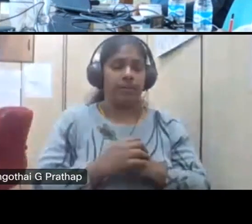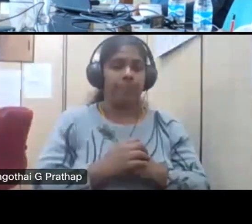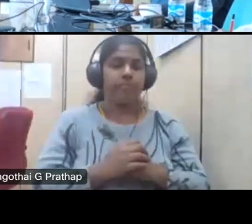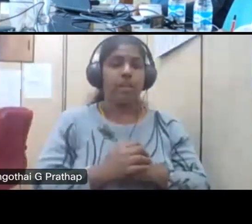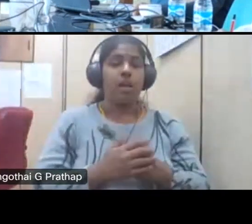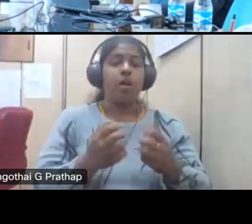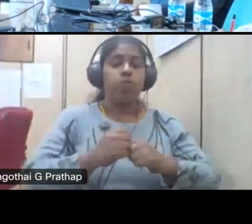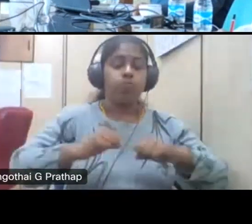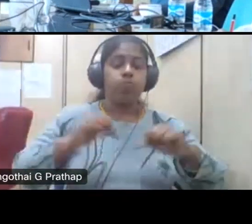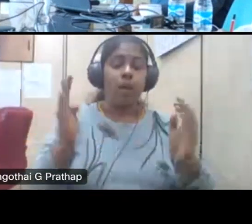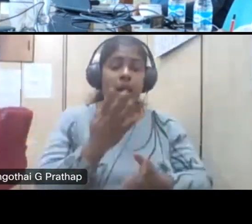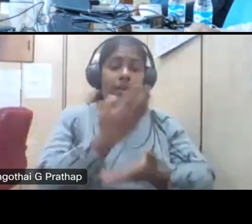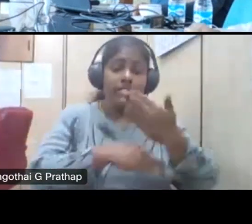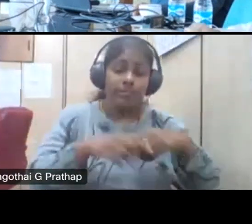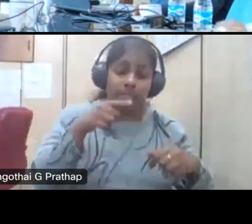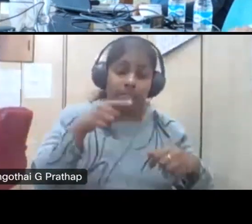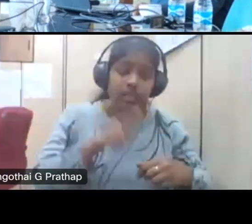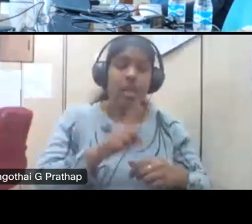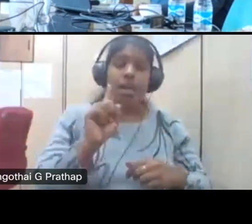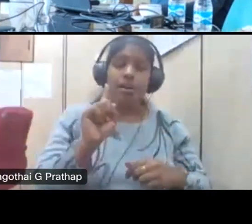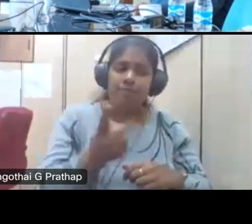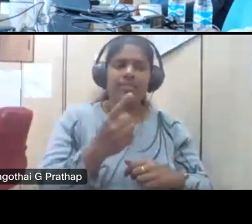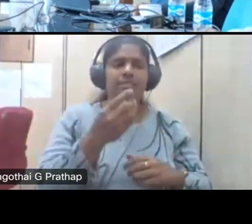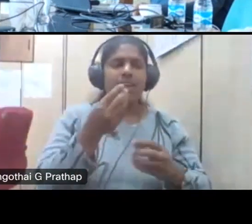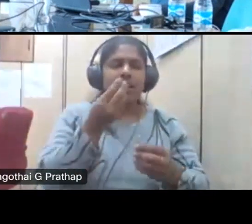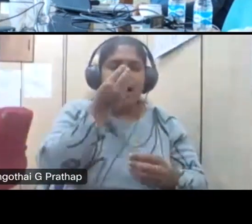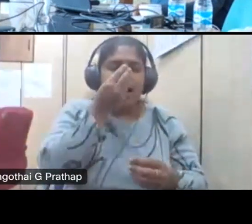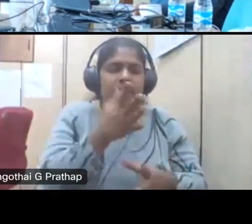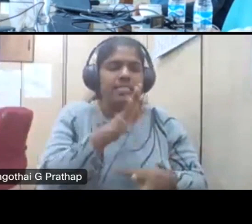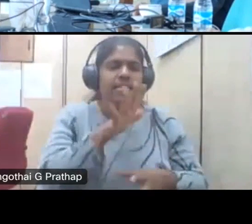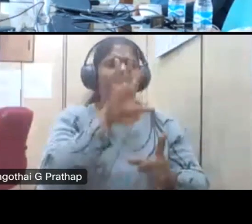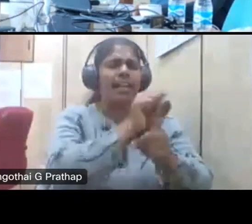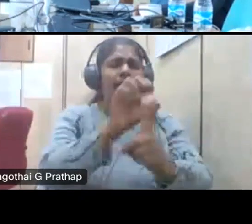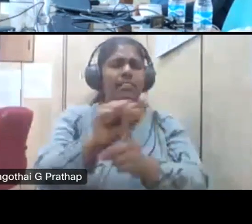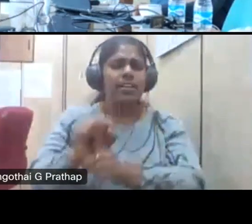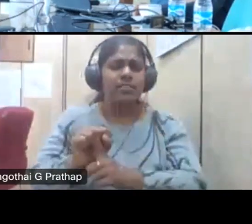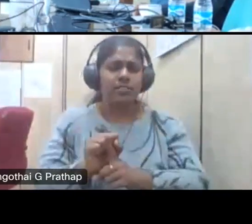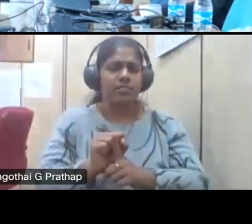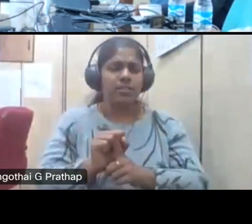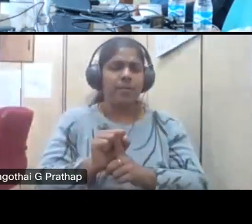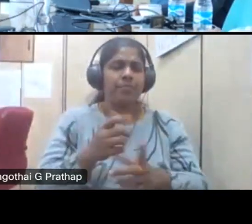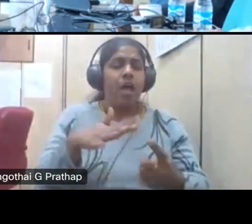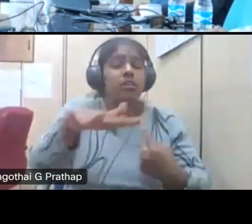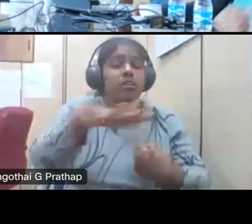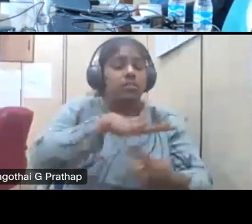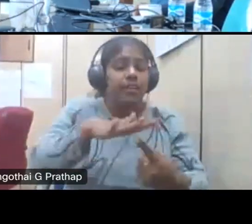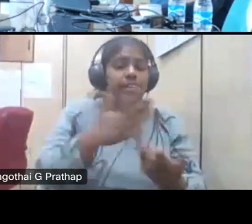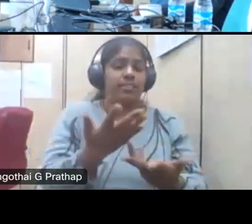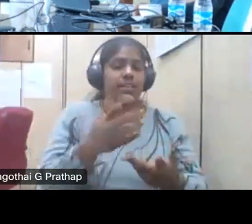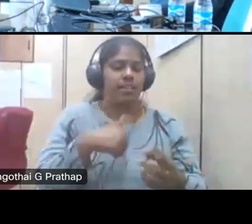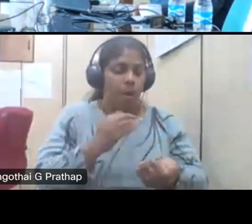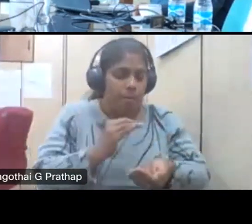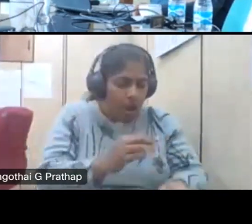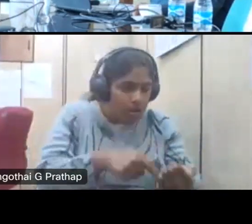the first and most easily identifiable condition at birth